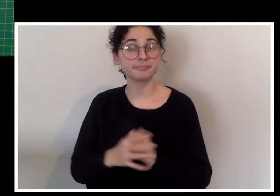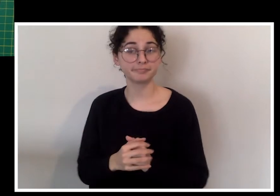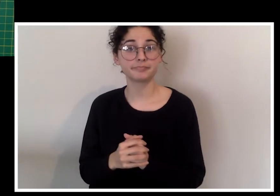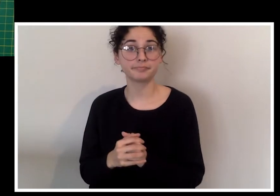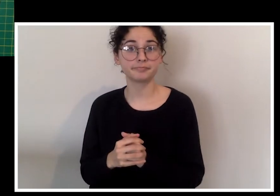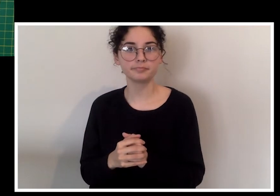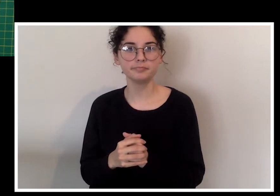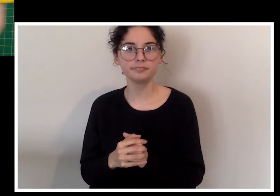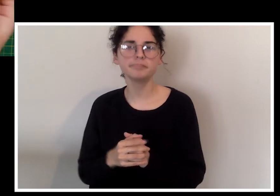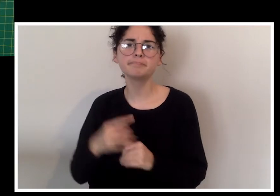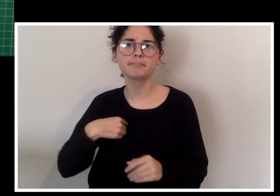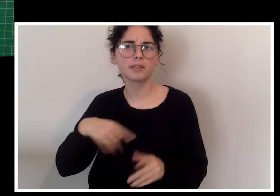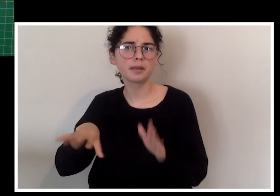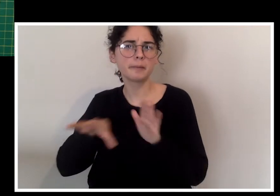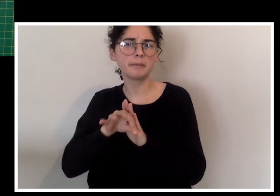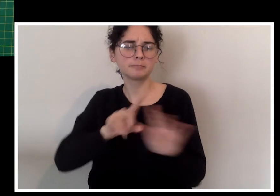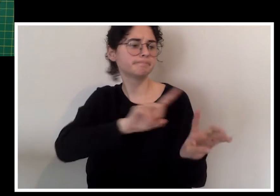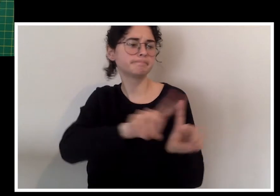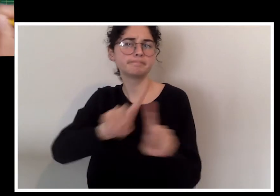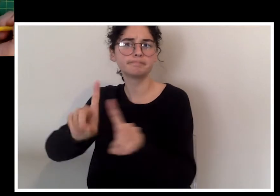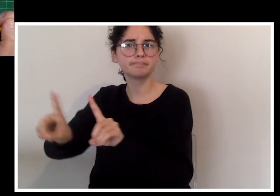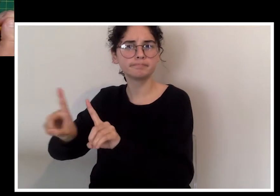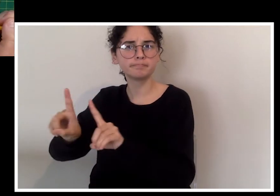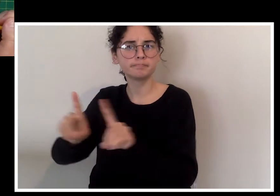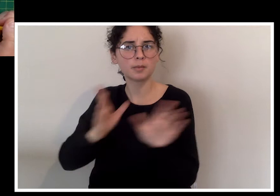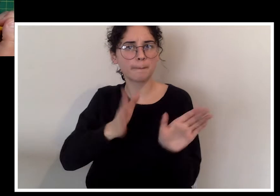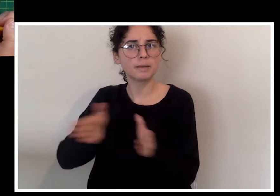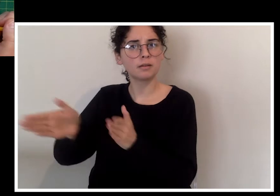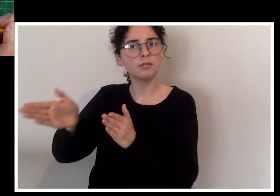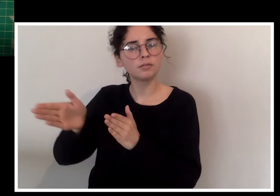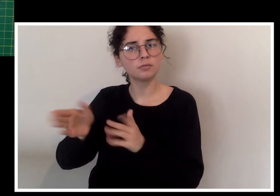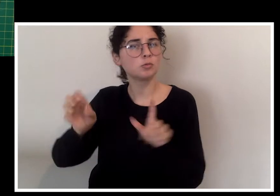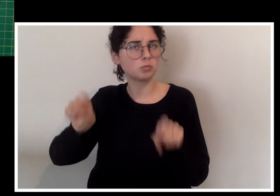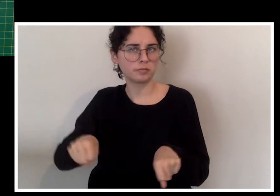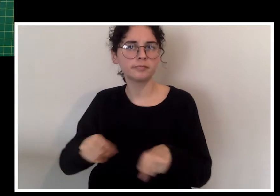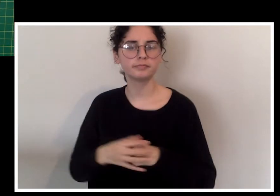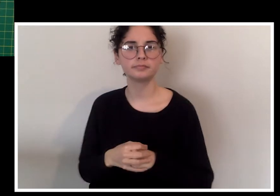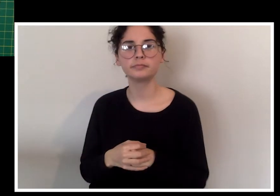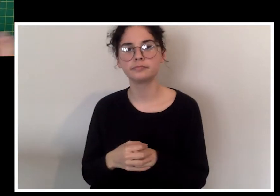I use different patterns on each positive space here.